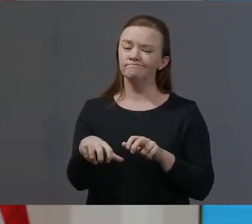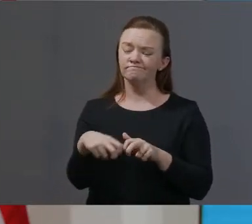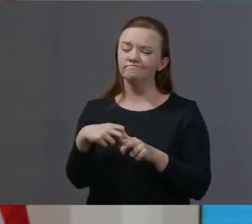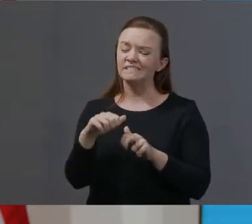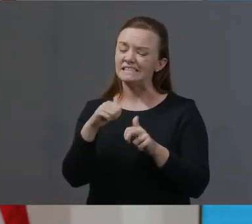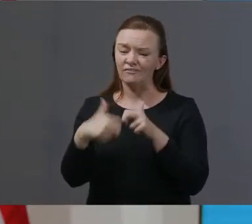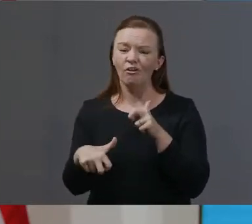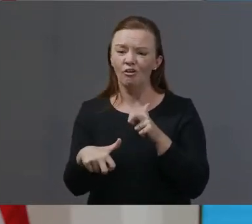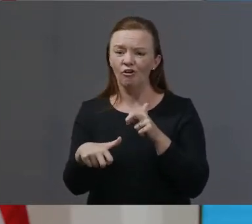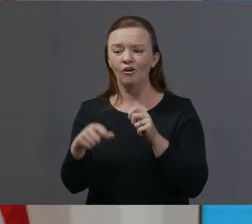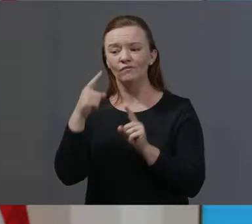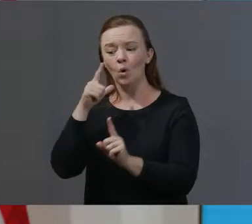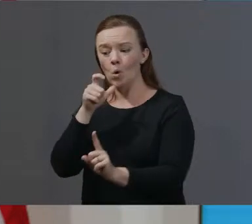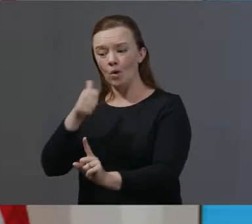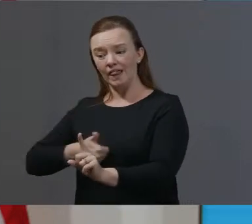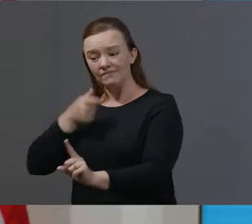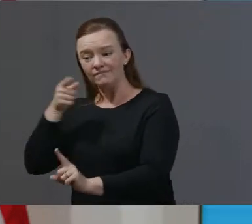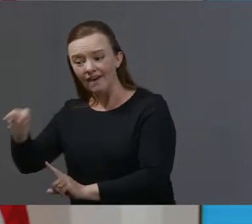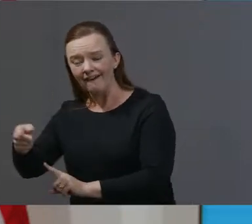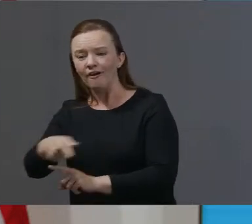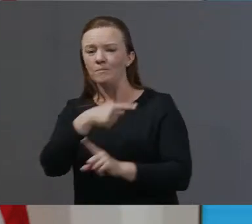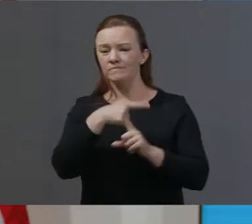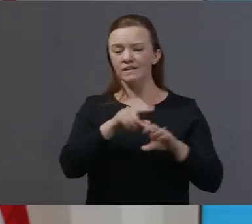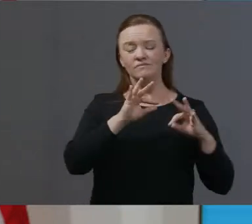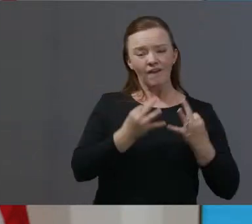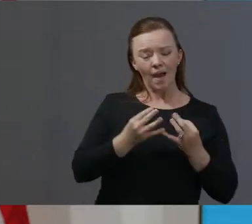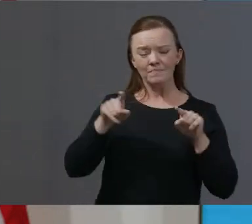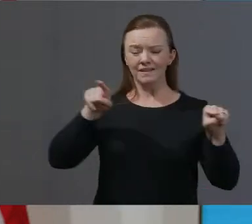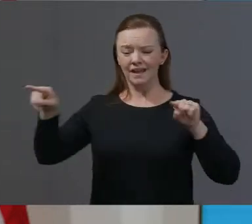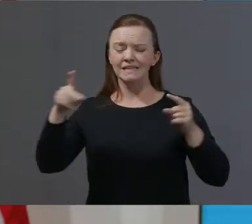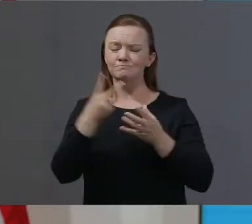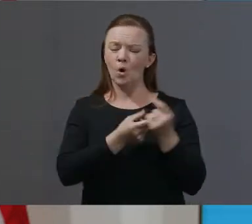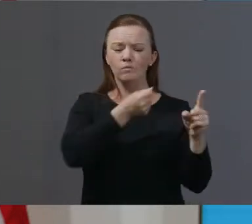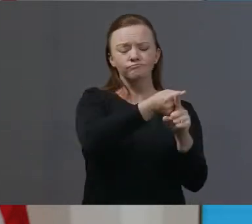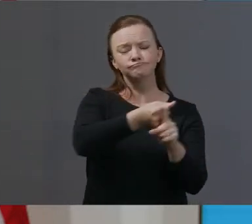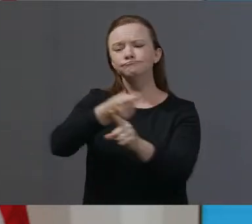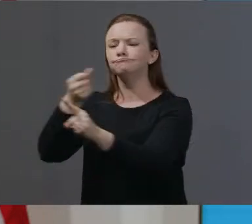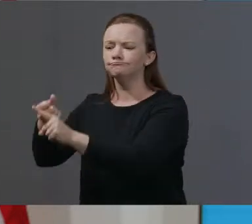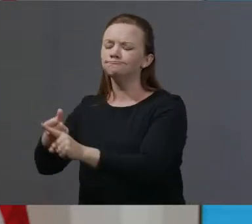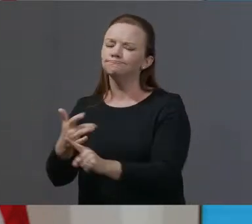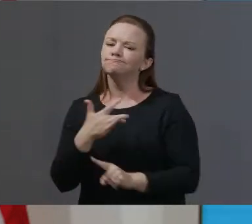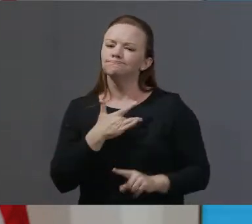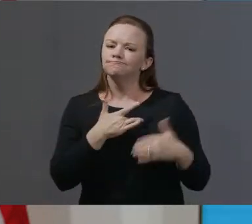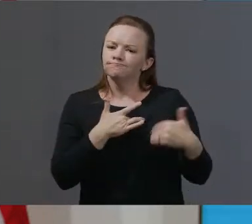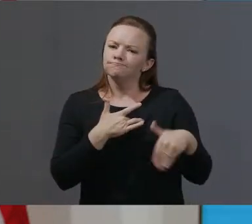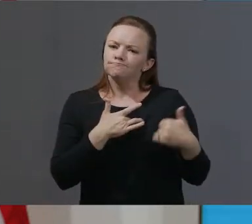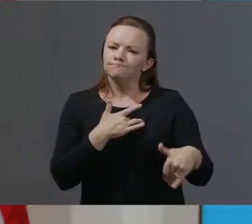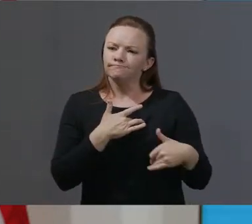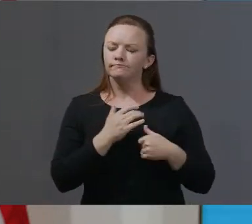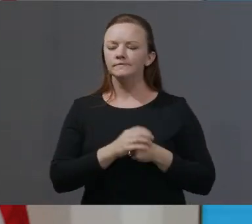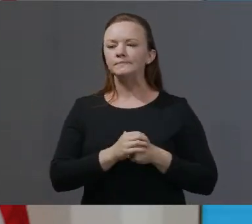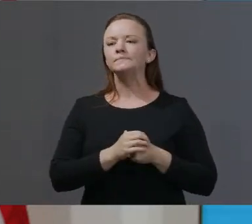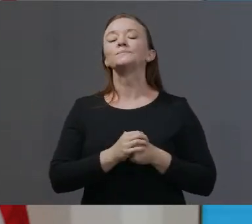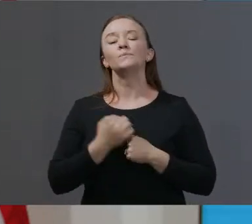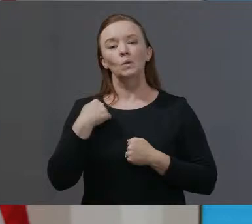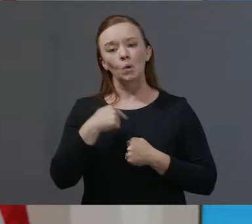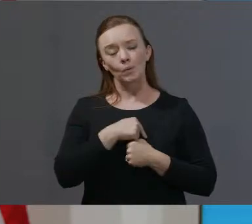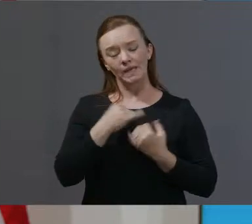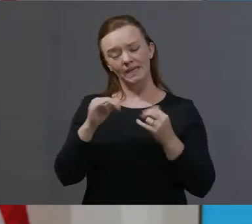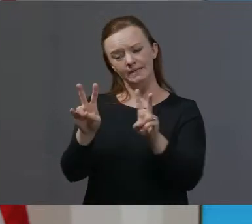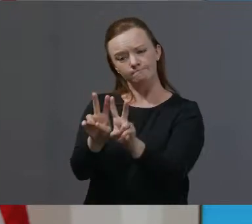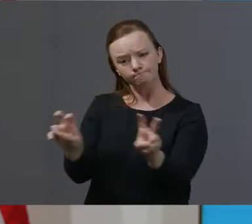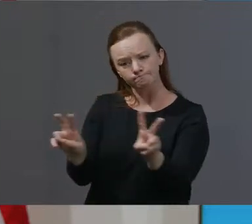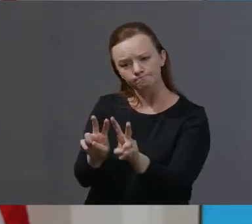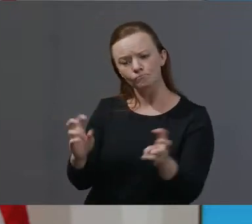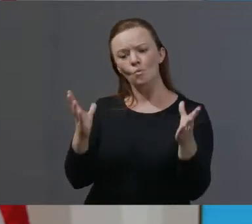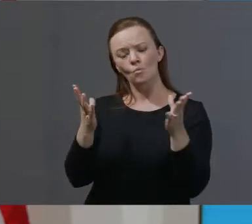residents and their families. We are looking at ways to expand visitation when it is safe. We were